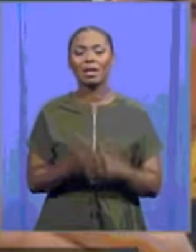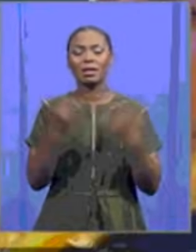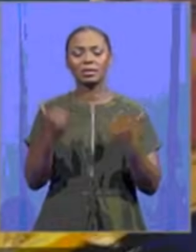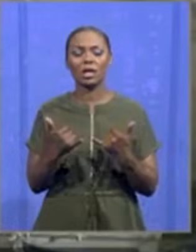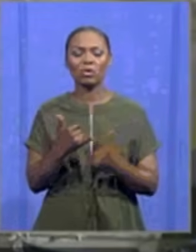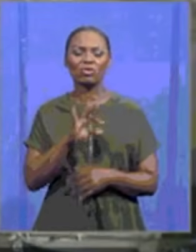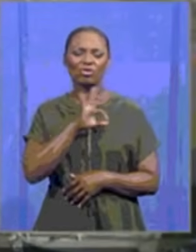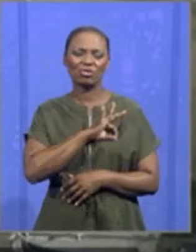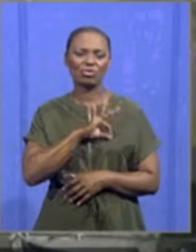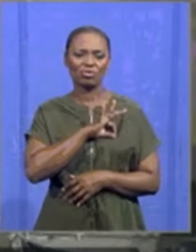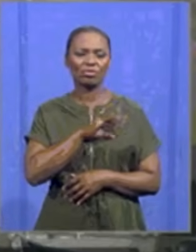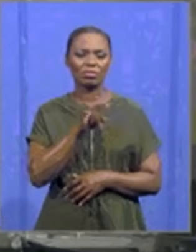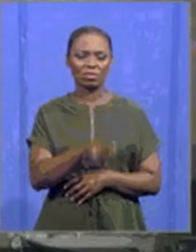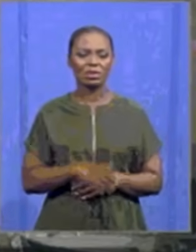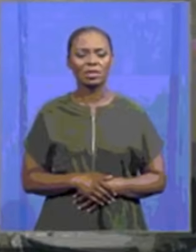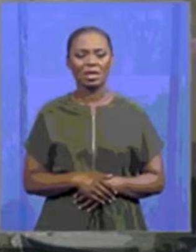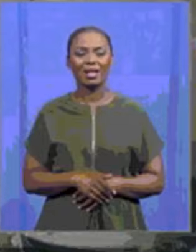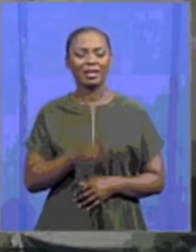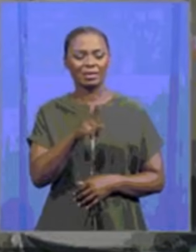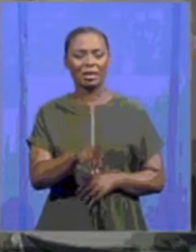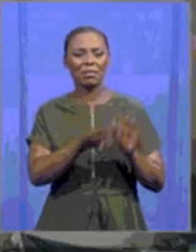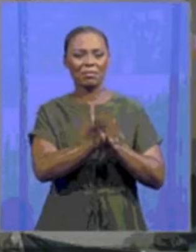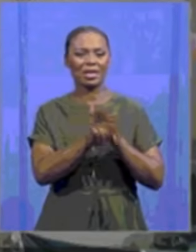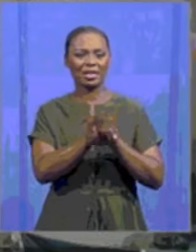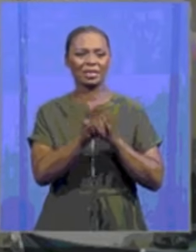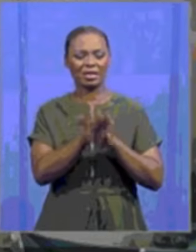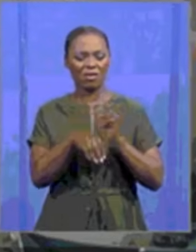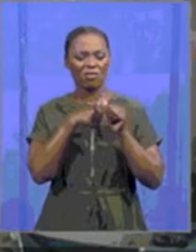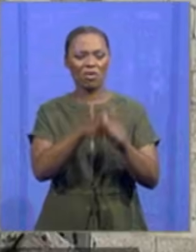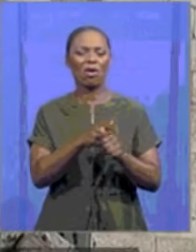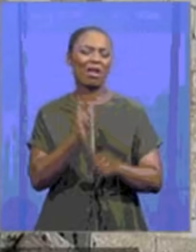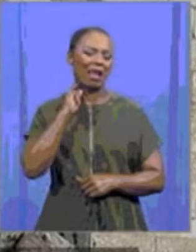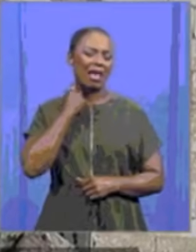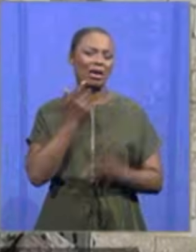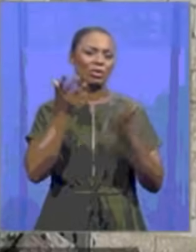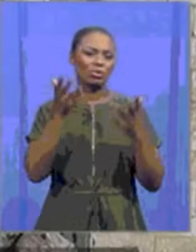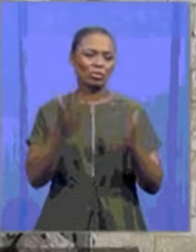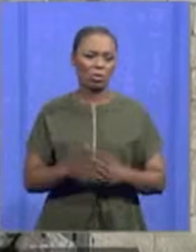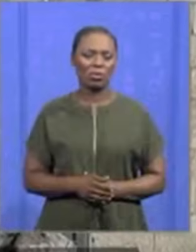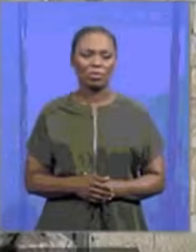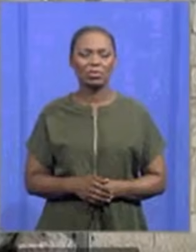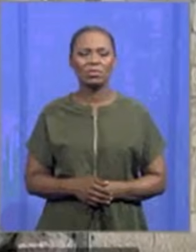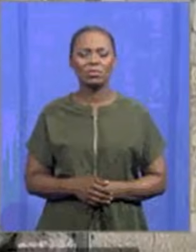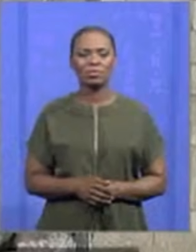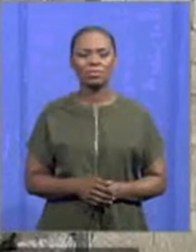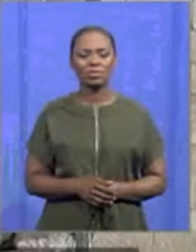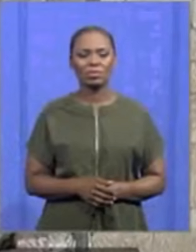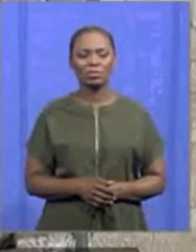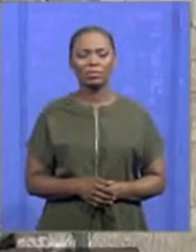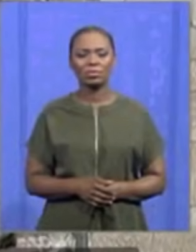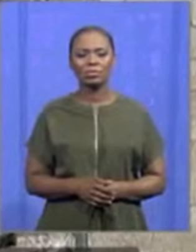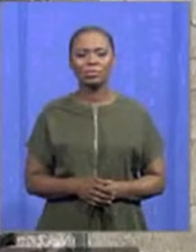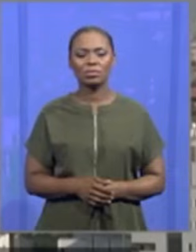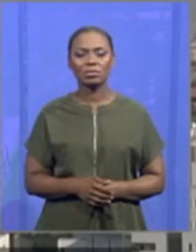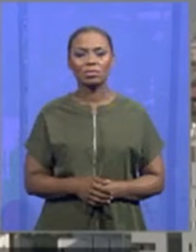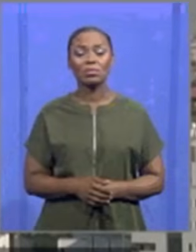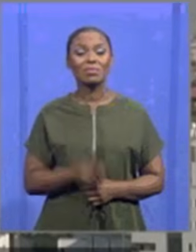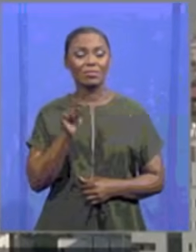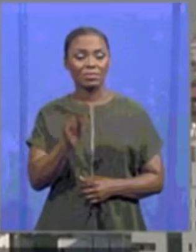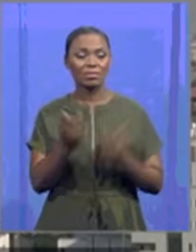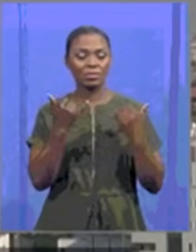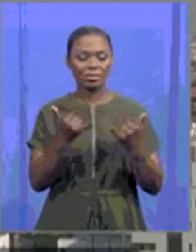shame that these media outlets follow such lies and Israeli propaganda. Ge ile ntwa e tšwela pele go loya seo ka